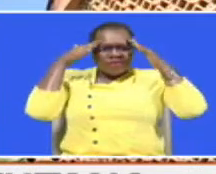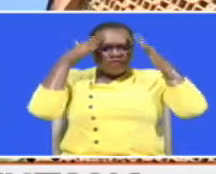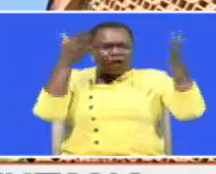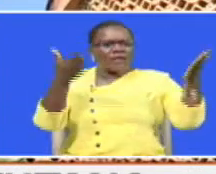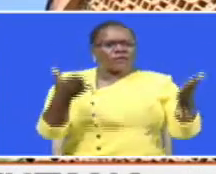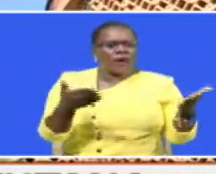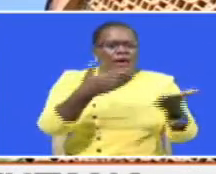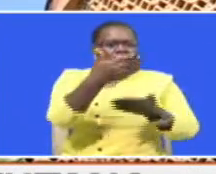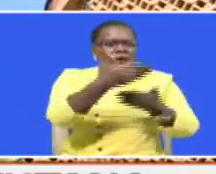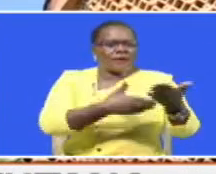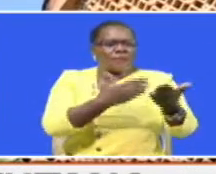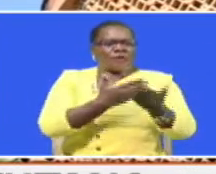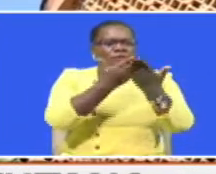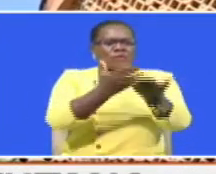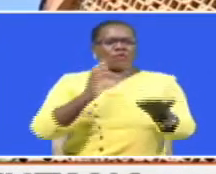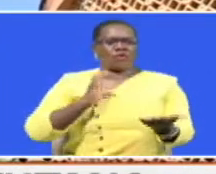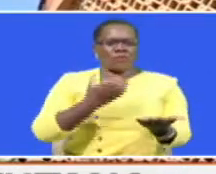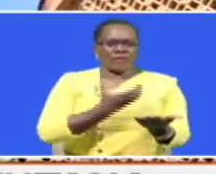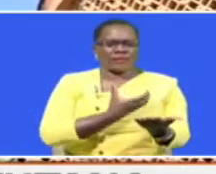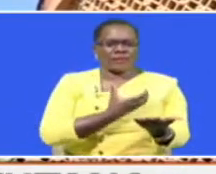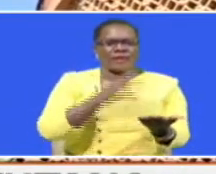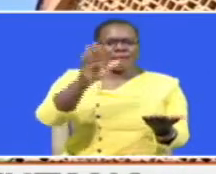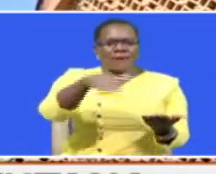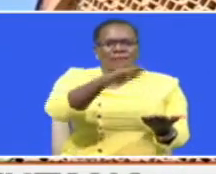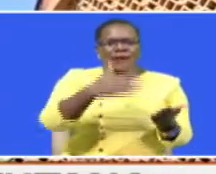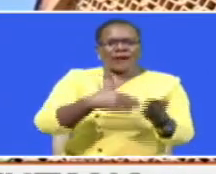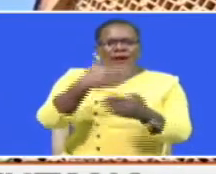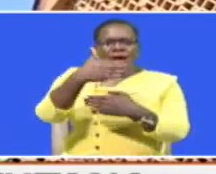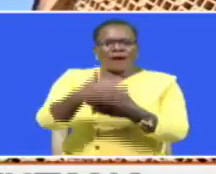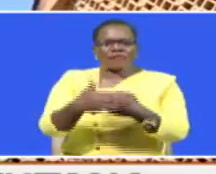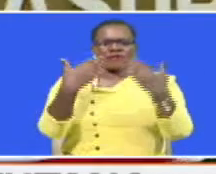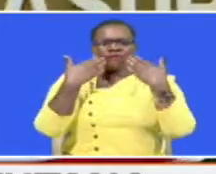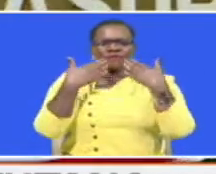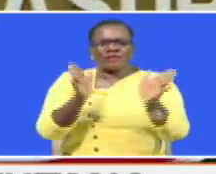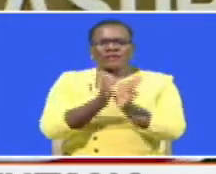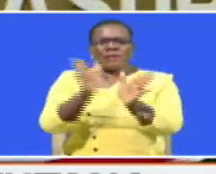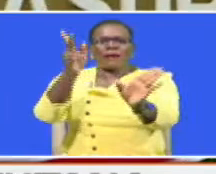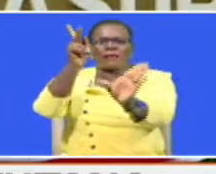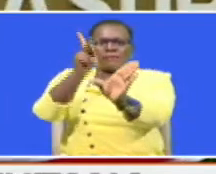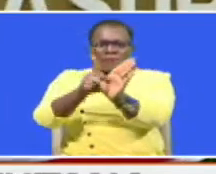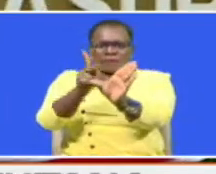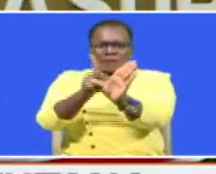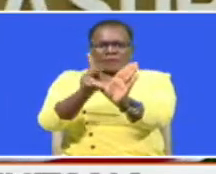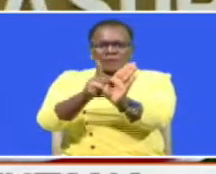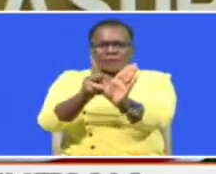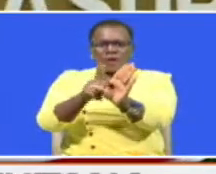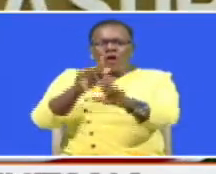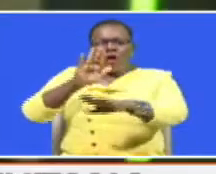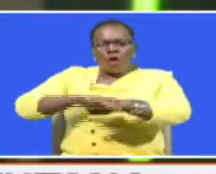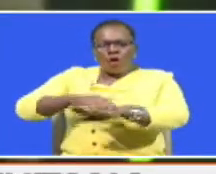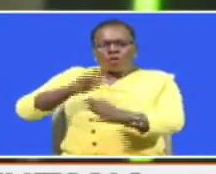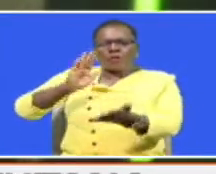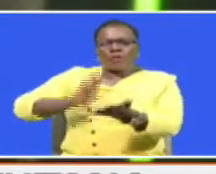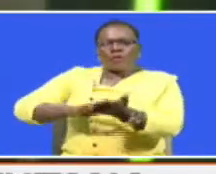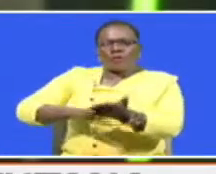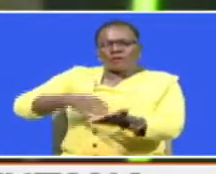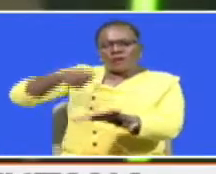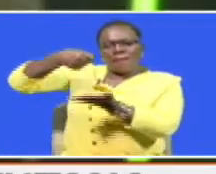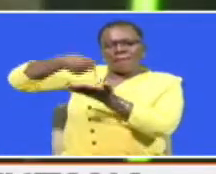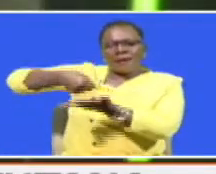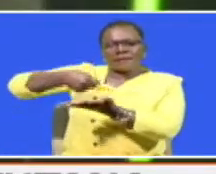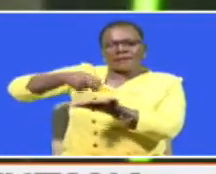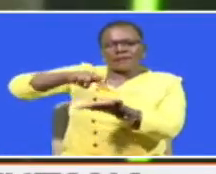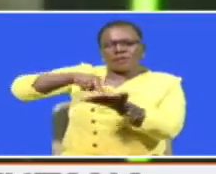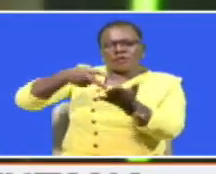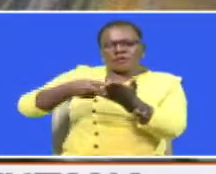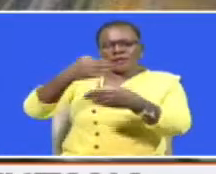kuona ripoti itakayotolewa na kamati hiyo ya bunge baada ya kukamilika kwa vikao hivyo vya umma kuhusu mapendekezo ya bajeti na